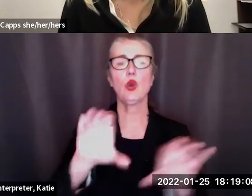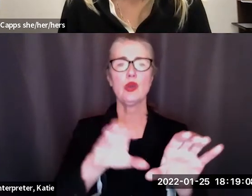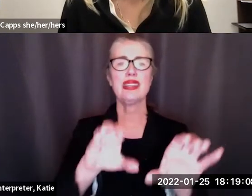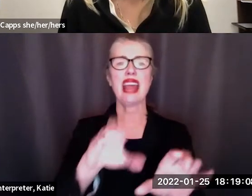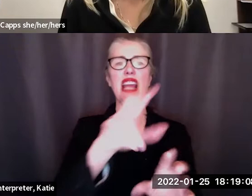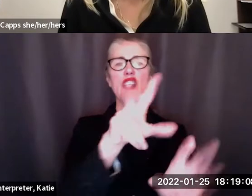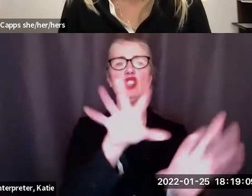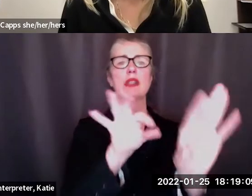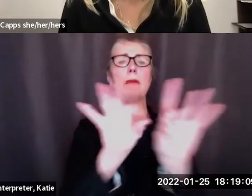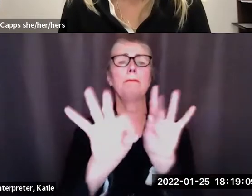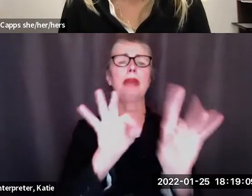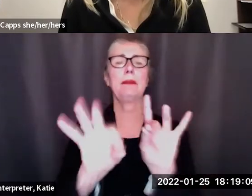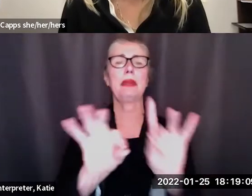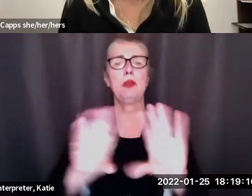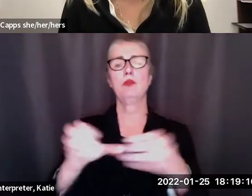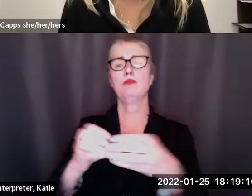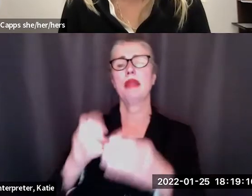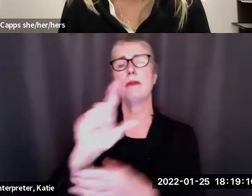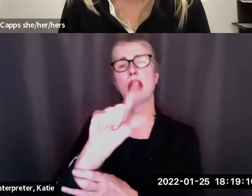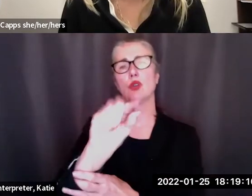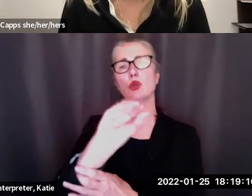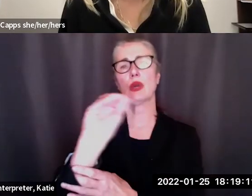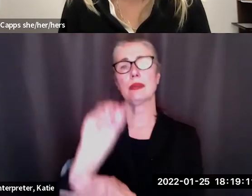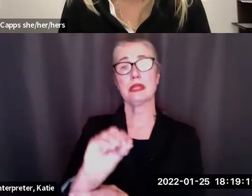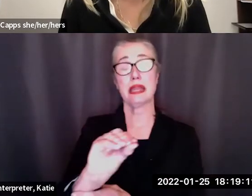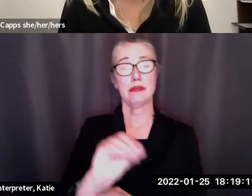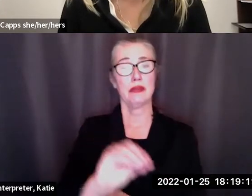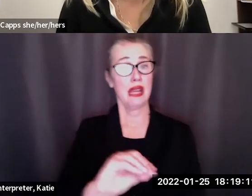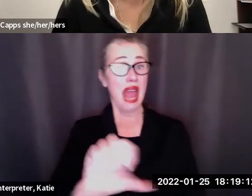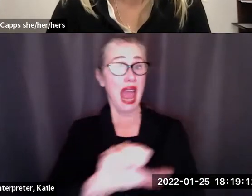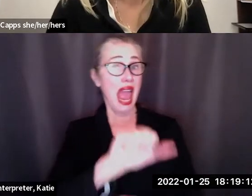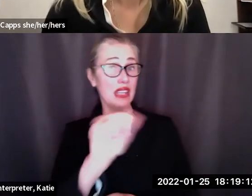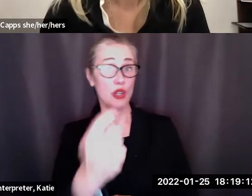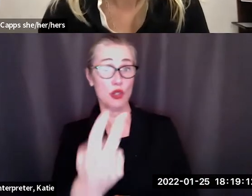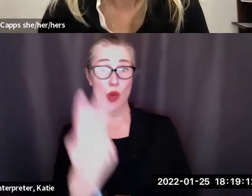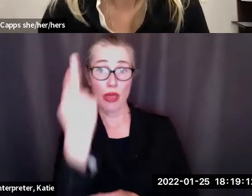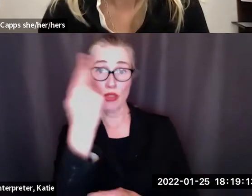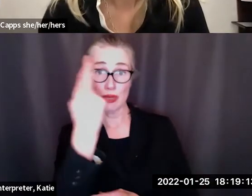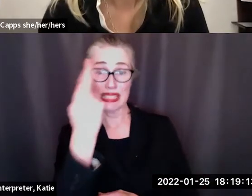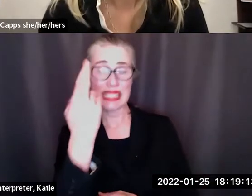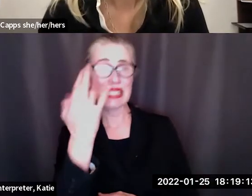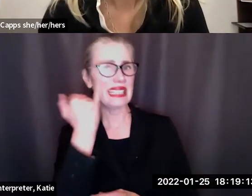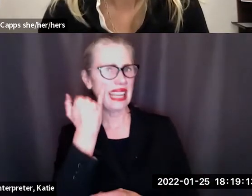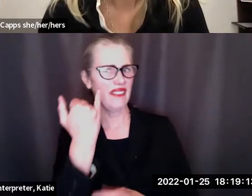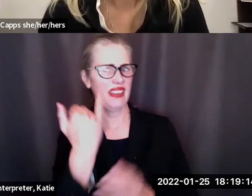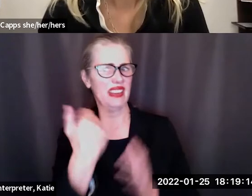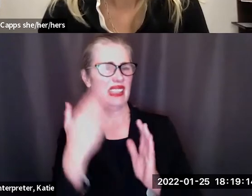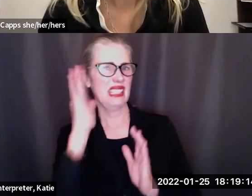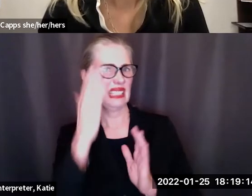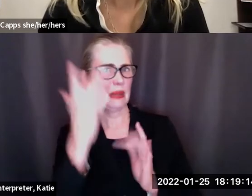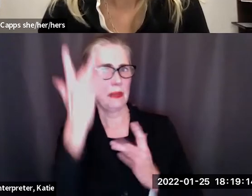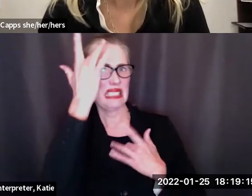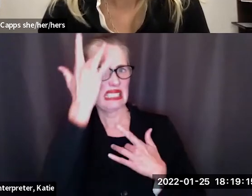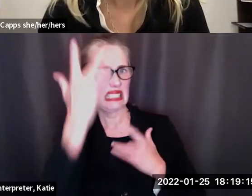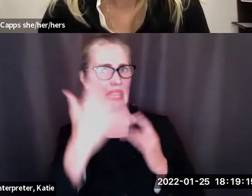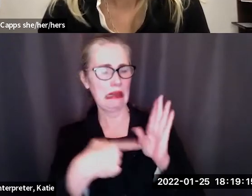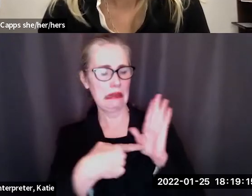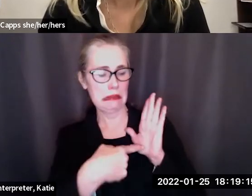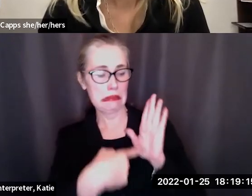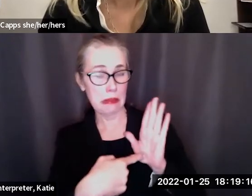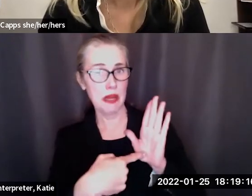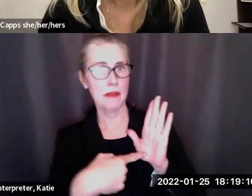two other types of testing would be if your symptoms symptomatic testing so students staff having symptoms being